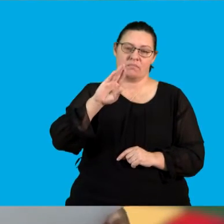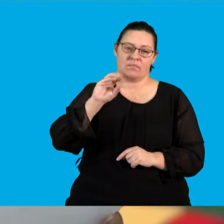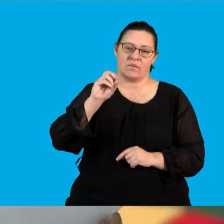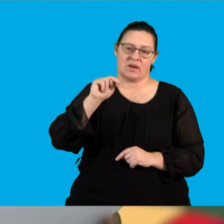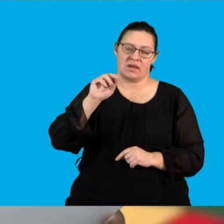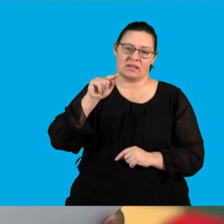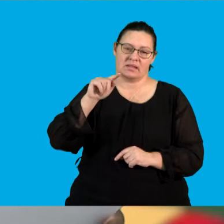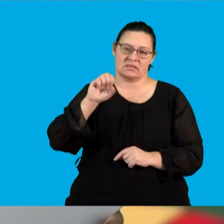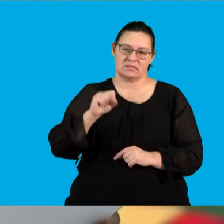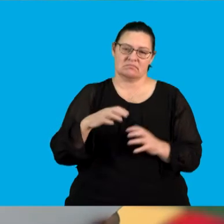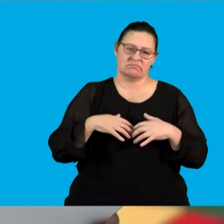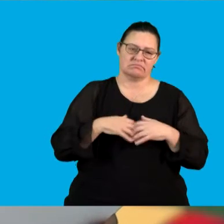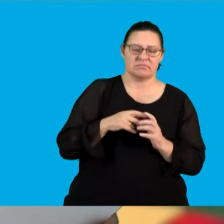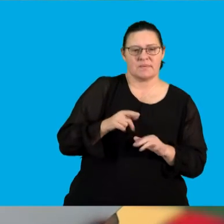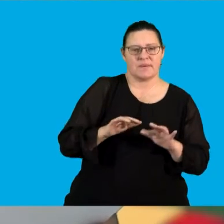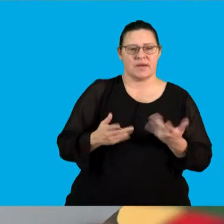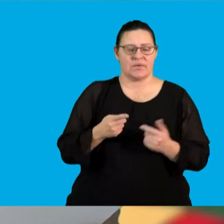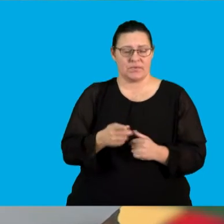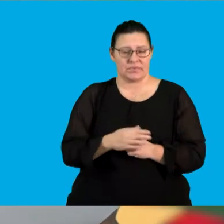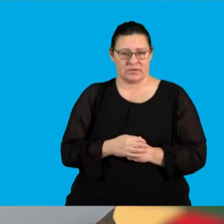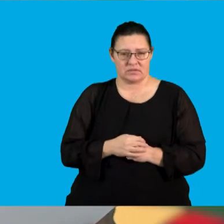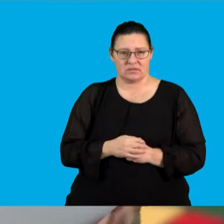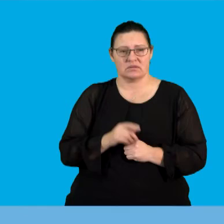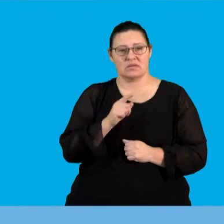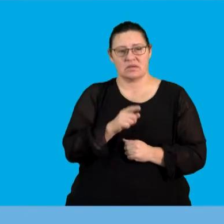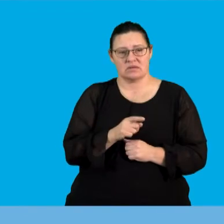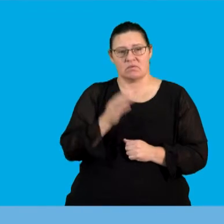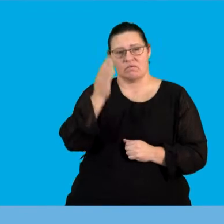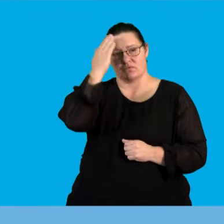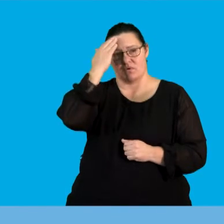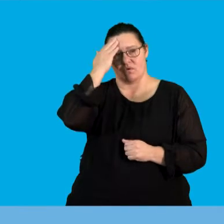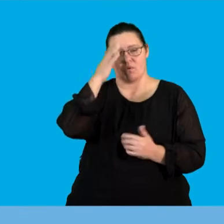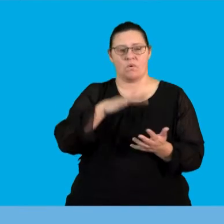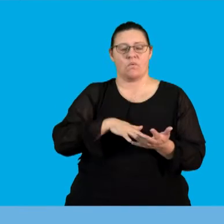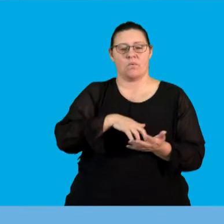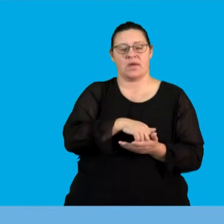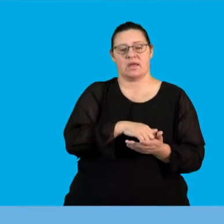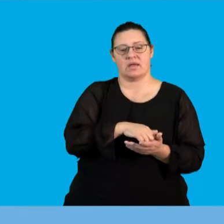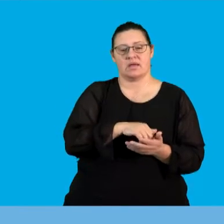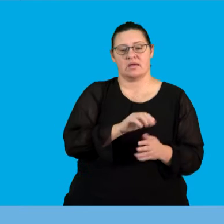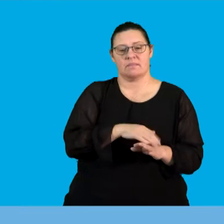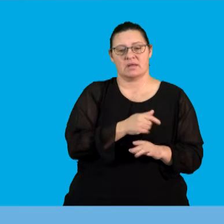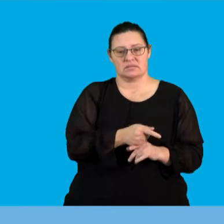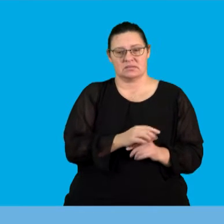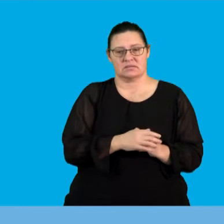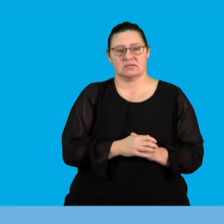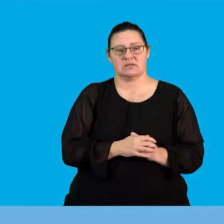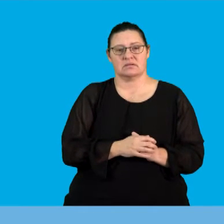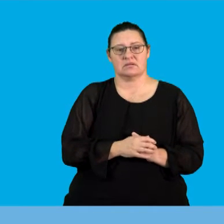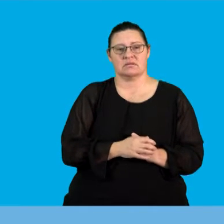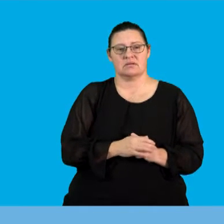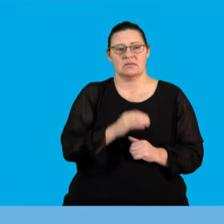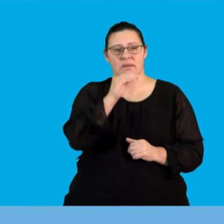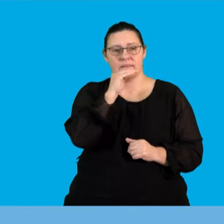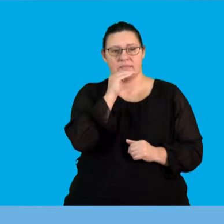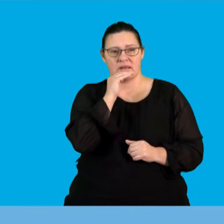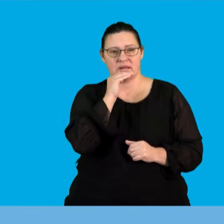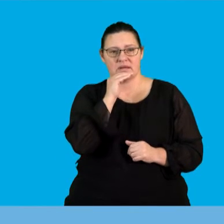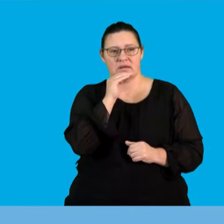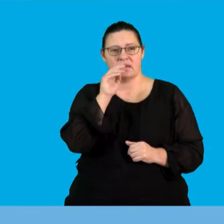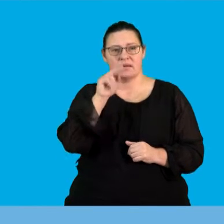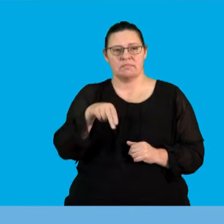are metal carbonates and how are they formed? So metal carbonates, they are known as weak bases. So they form weak bases. That